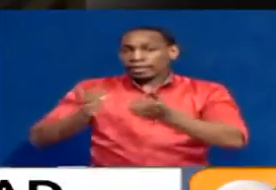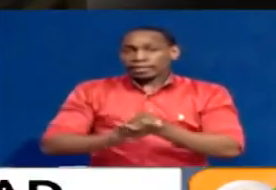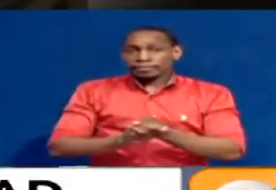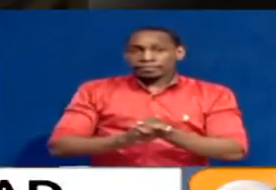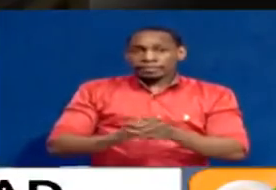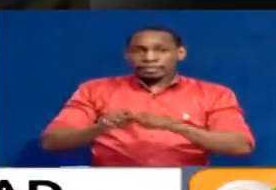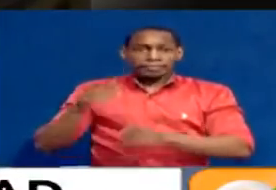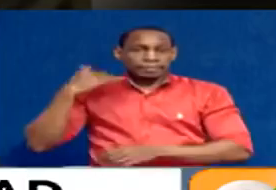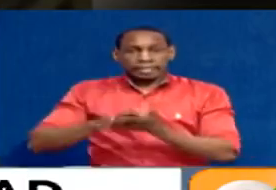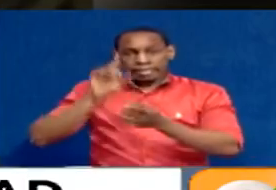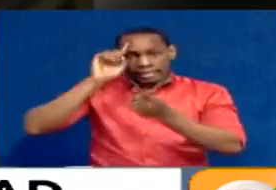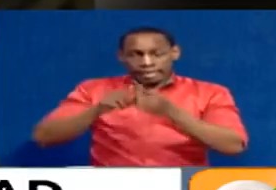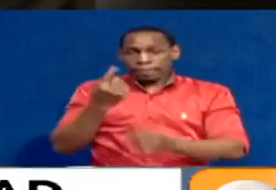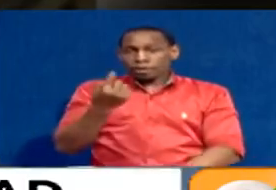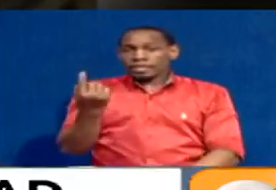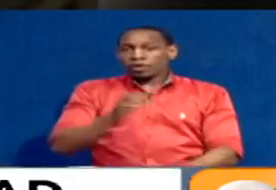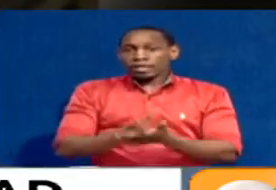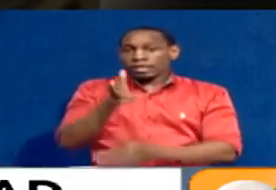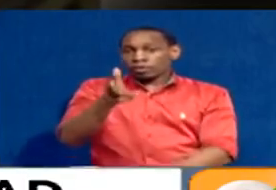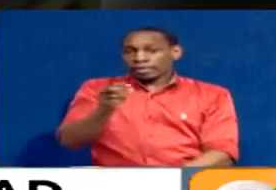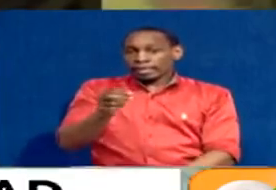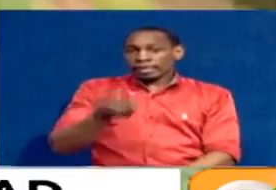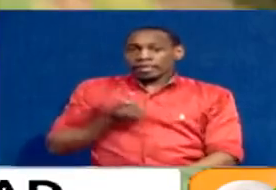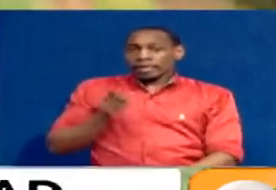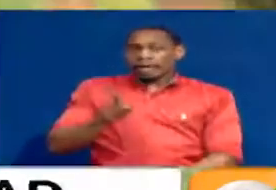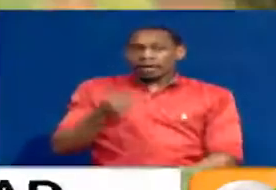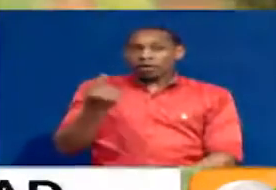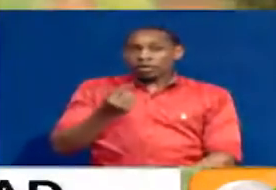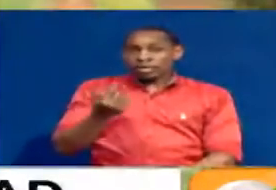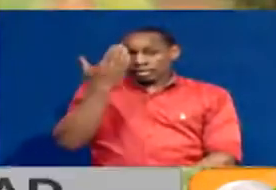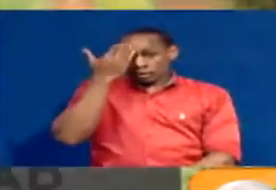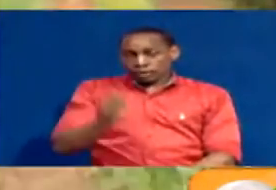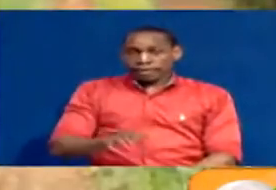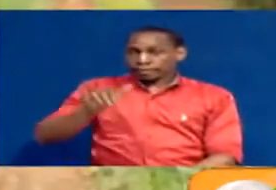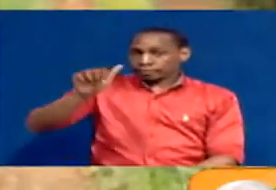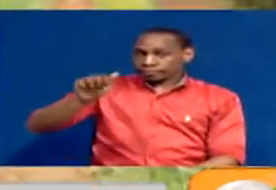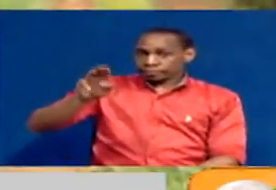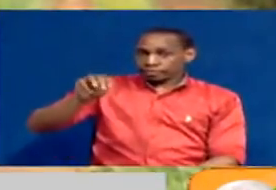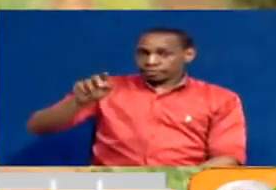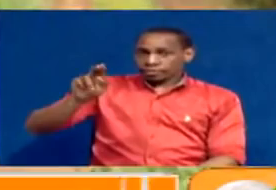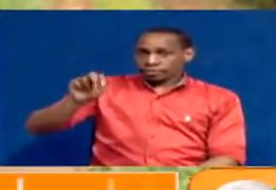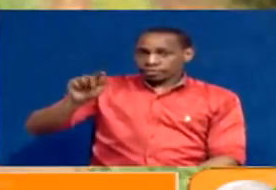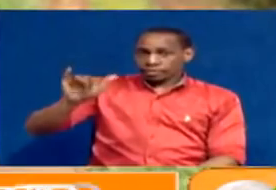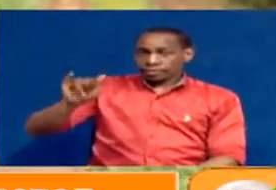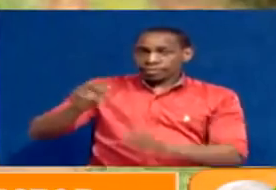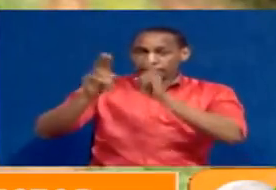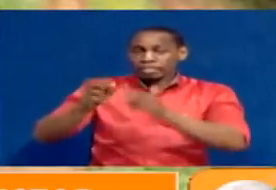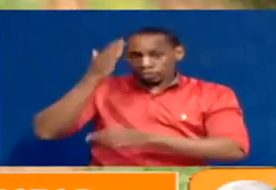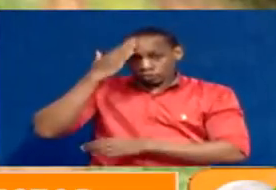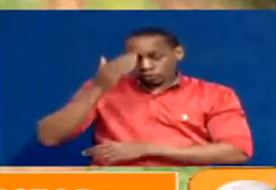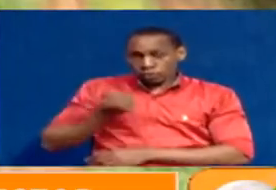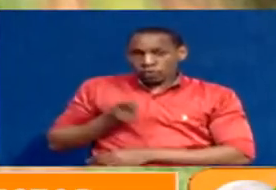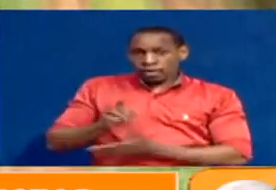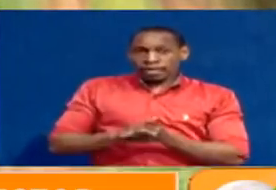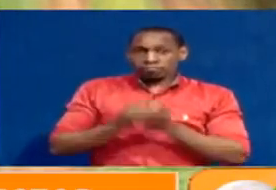The assassins had only one mission: to finish her. But why? As Amnesty International, we knew her from her courageous